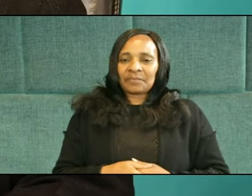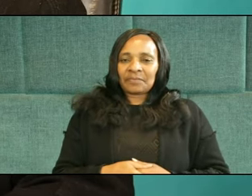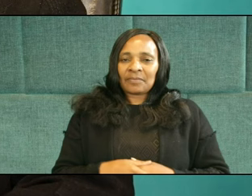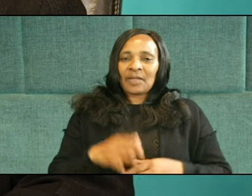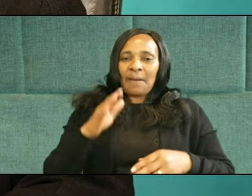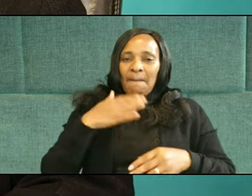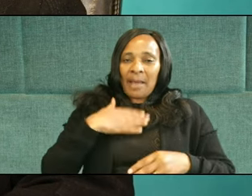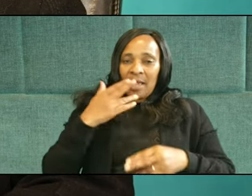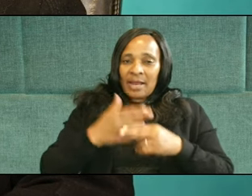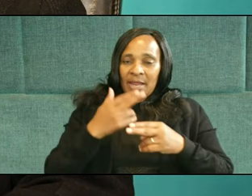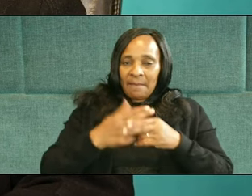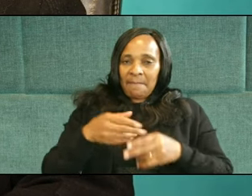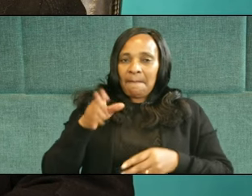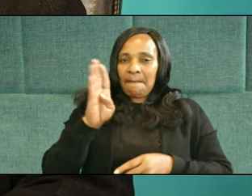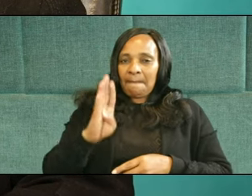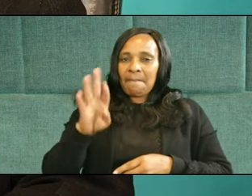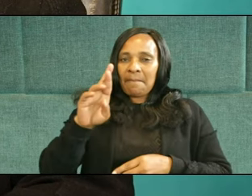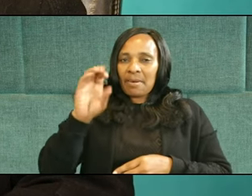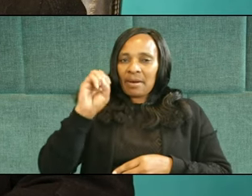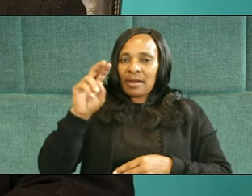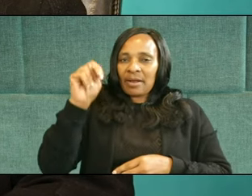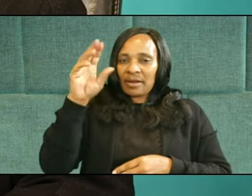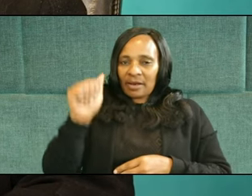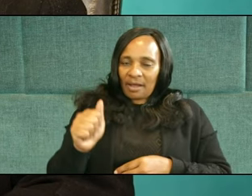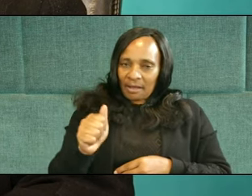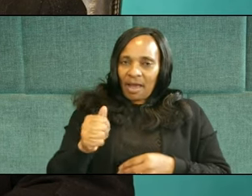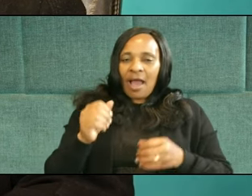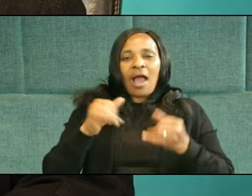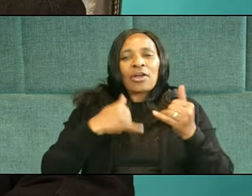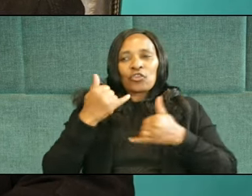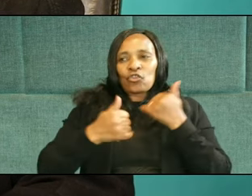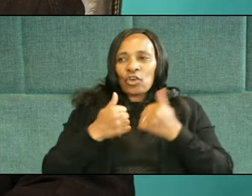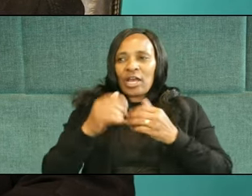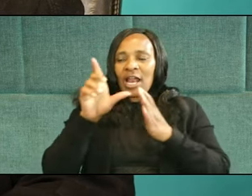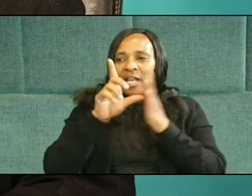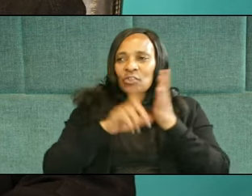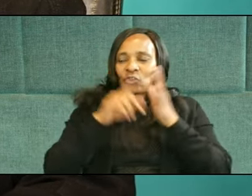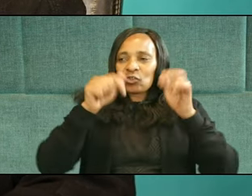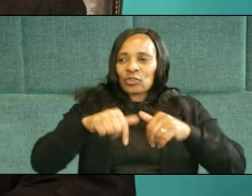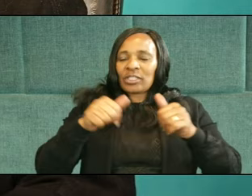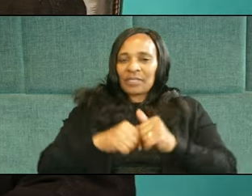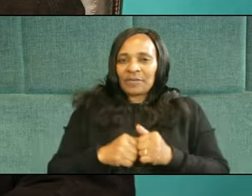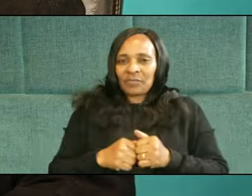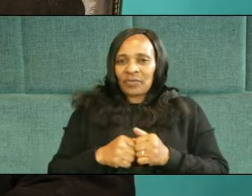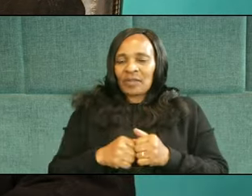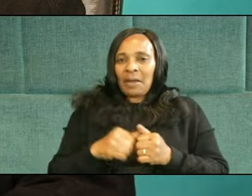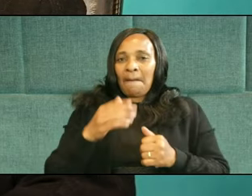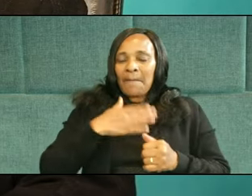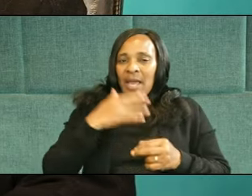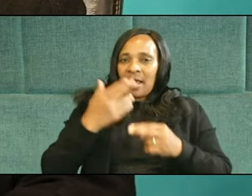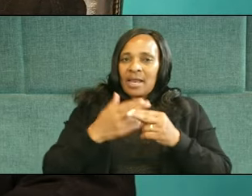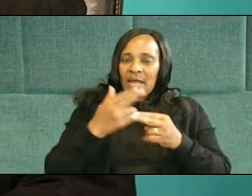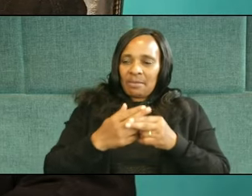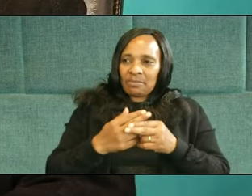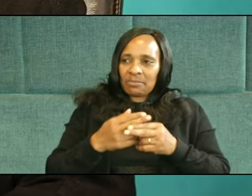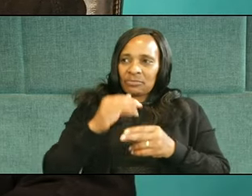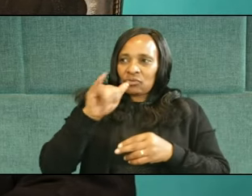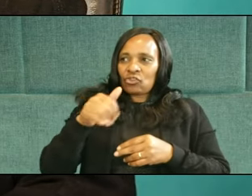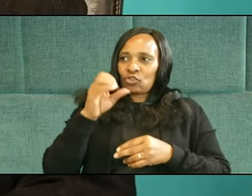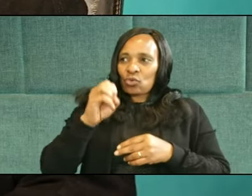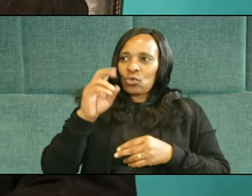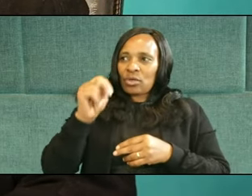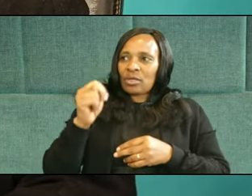My name is Brenda, and I hope we'll be able to enjoy our lesson today. All right. Now that we know each other, my name is Jonan